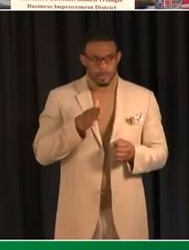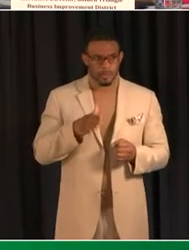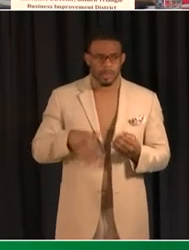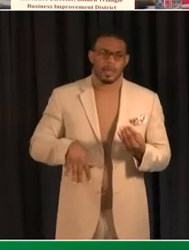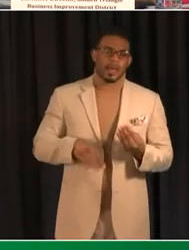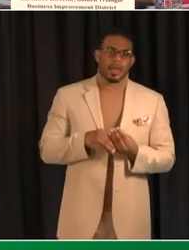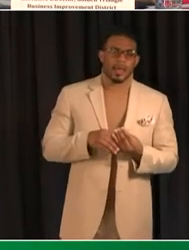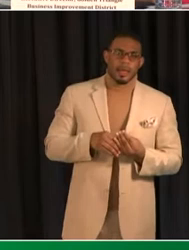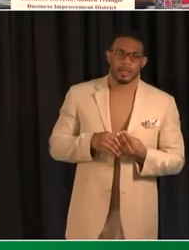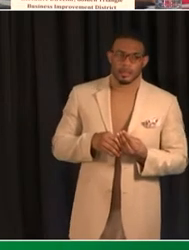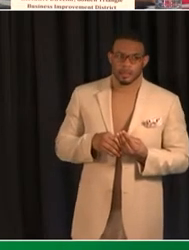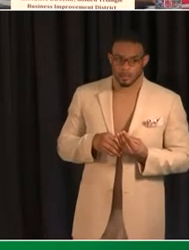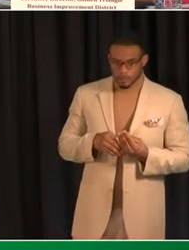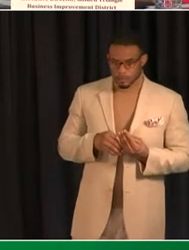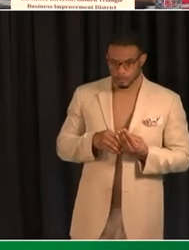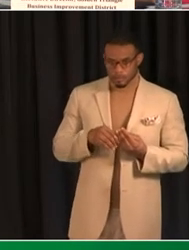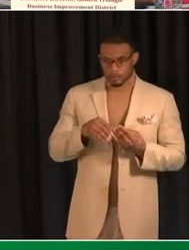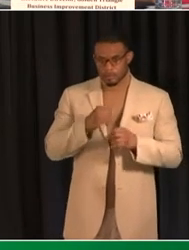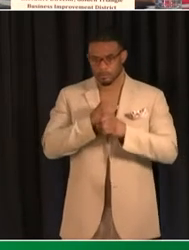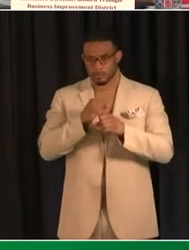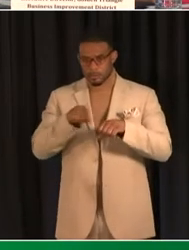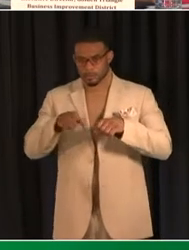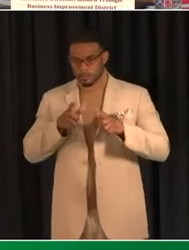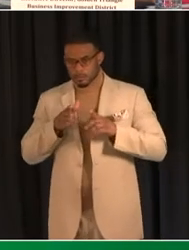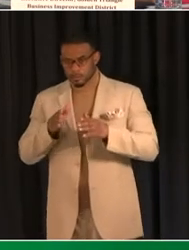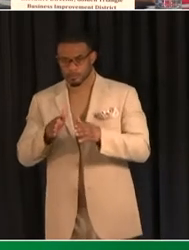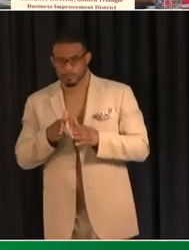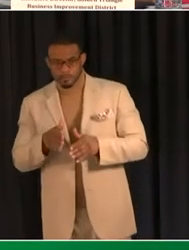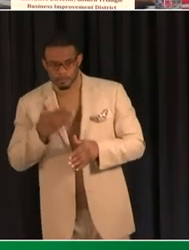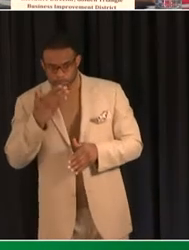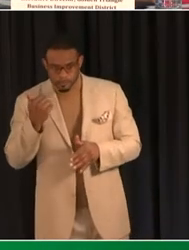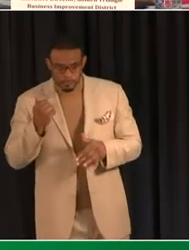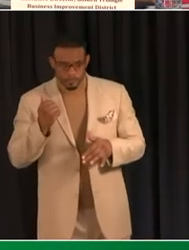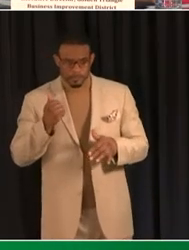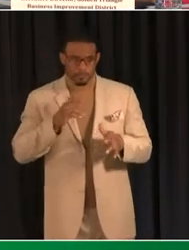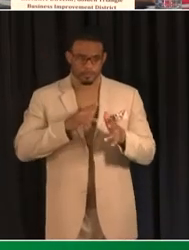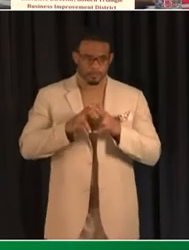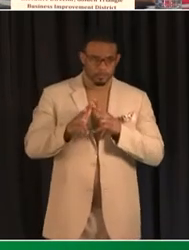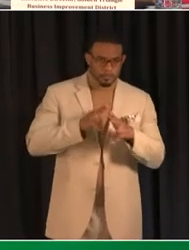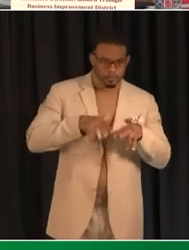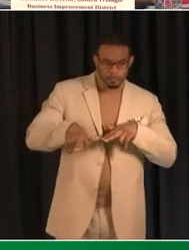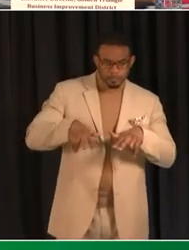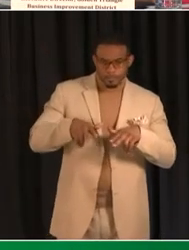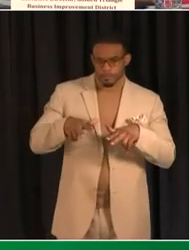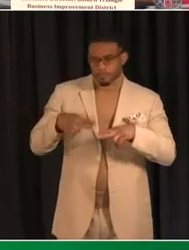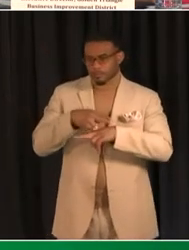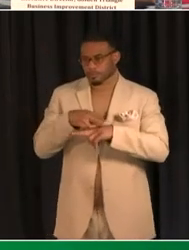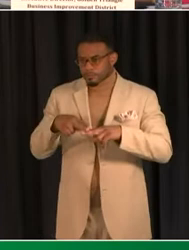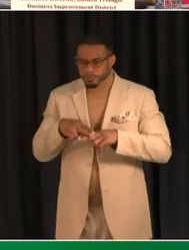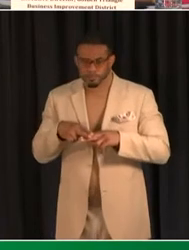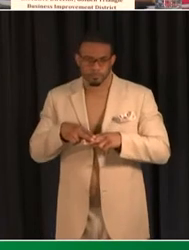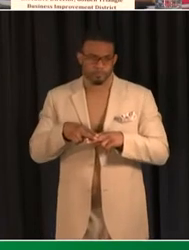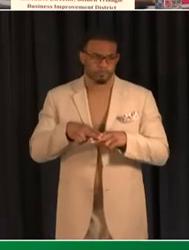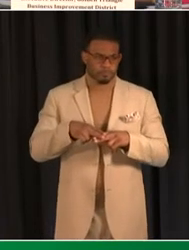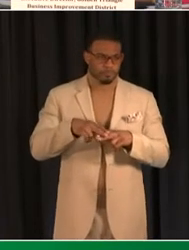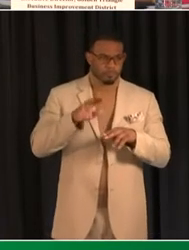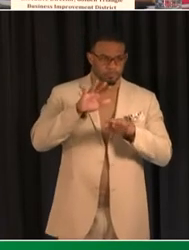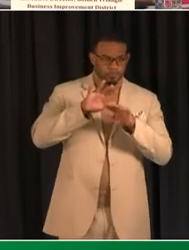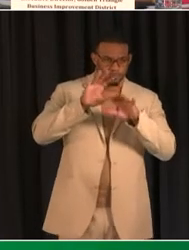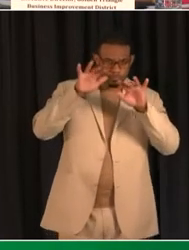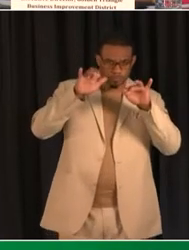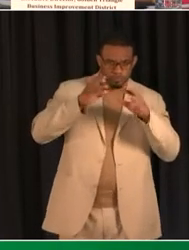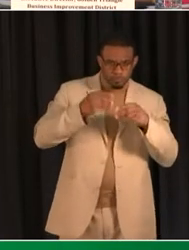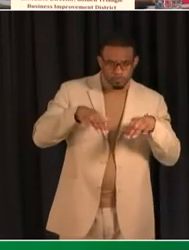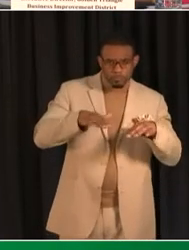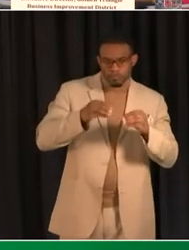will add protected bike lanes, better pedestrian crossings, rain gardens,